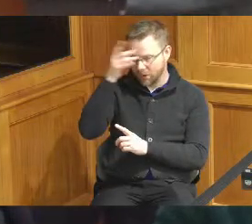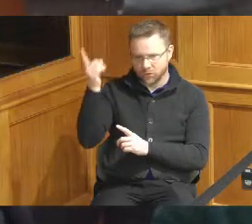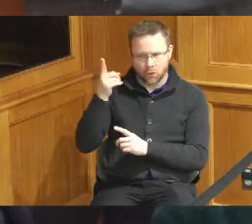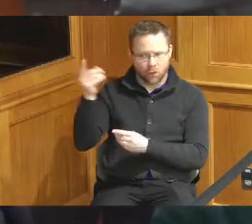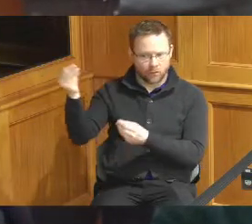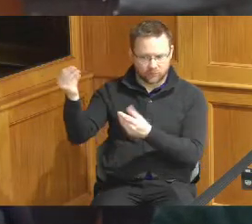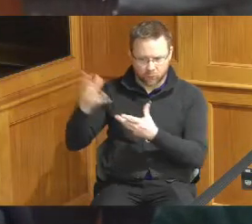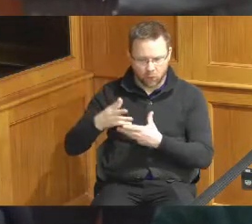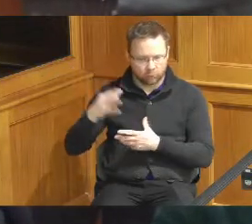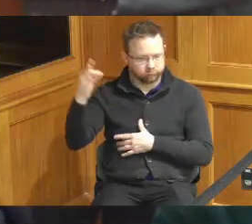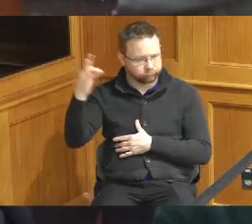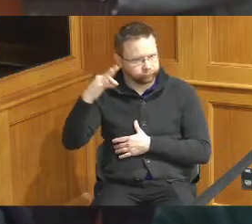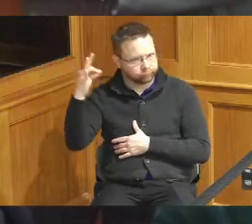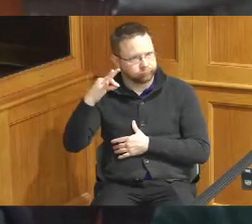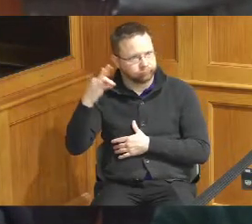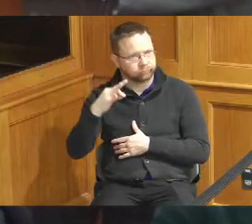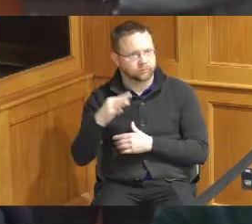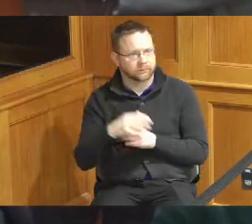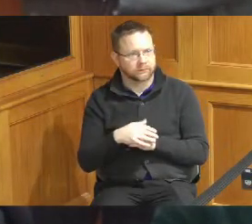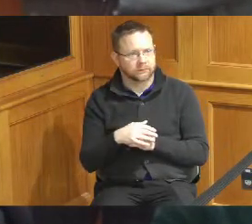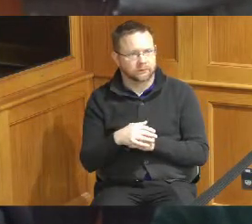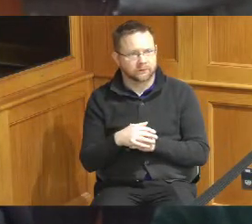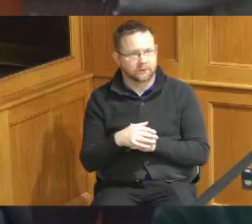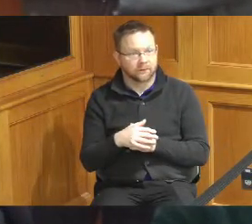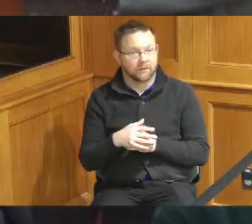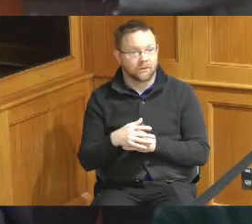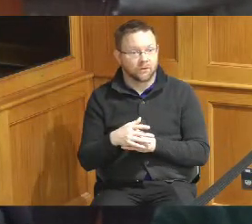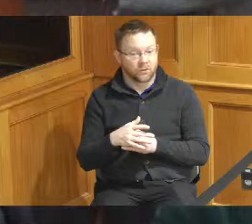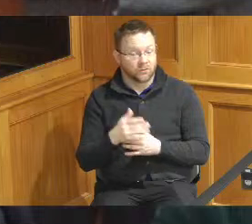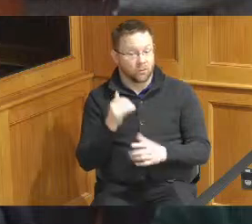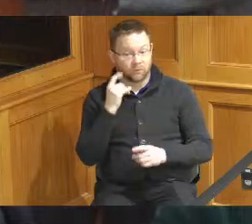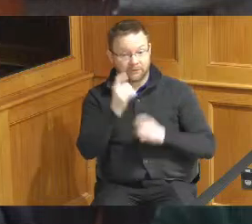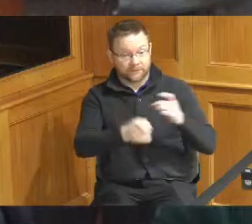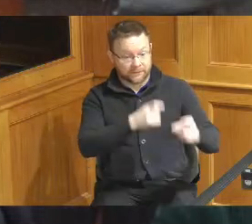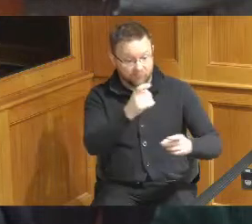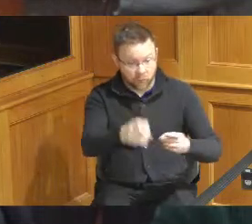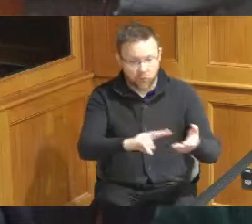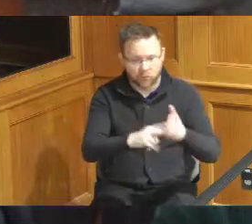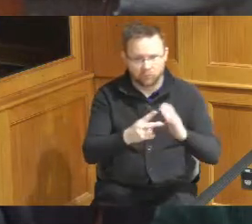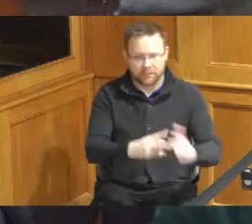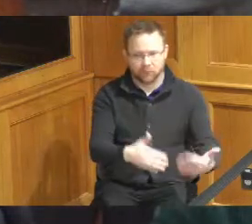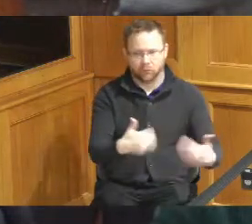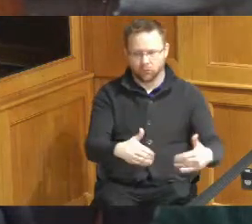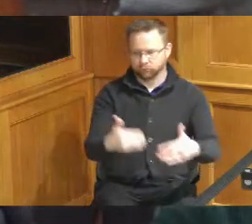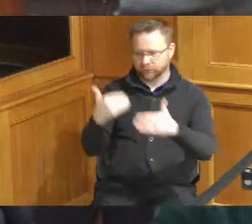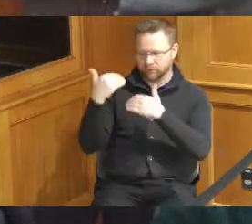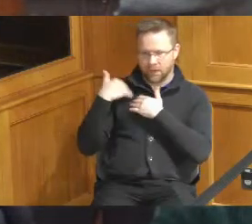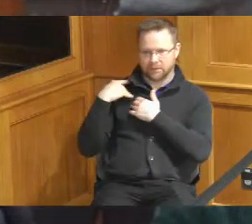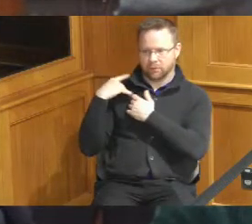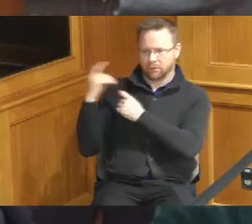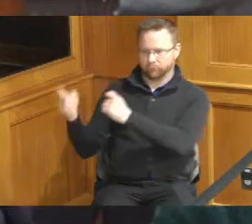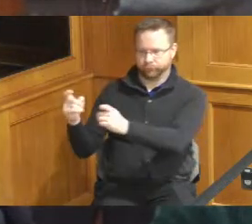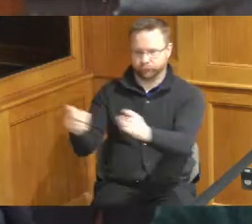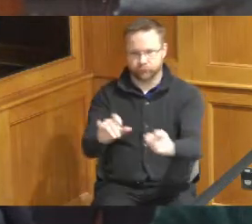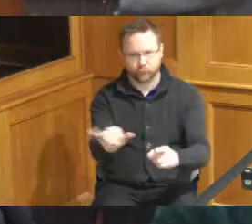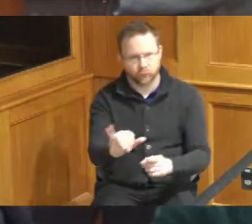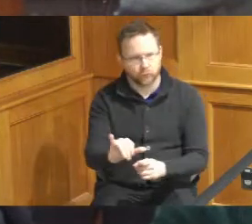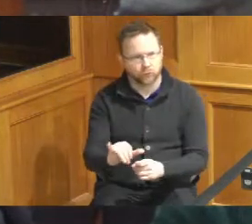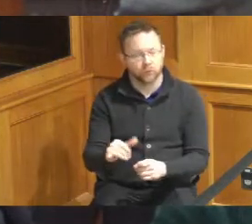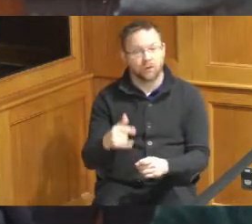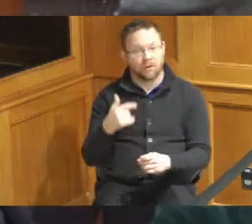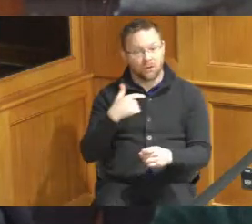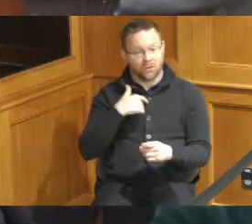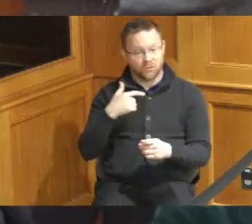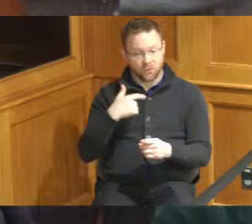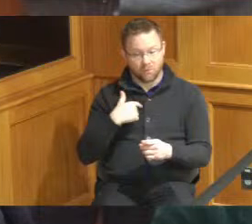said to me, much is given, much is required. And coming from a